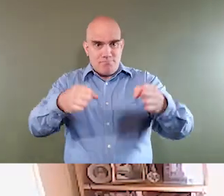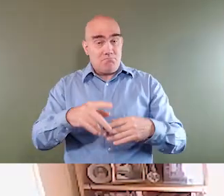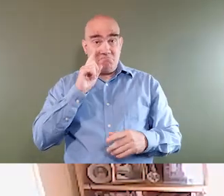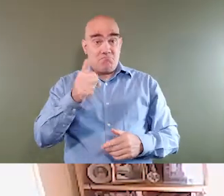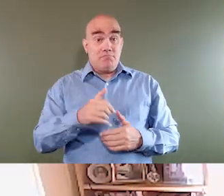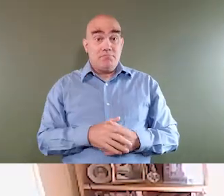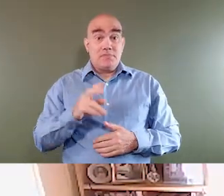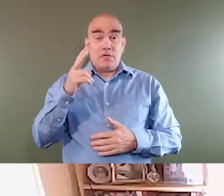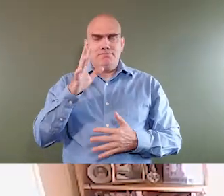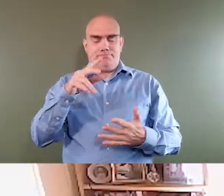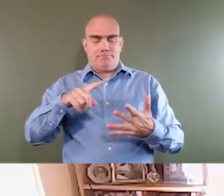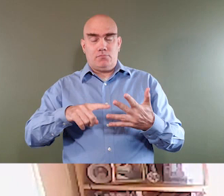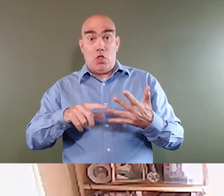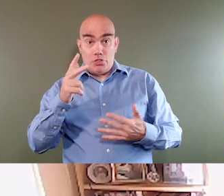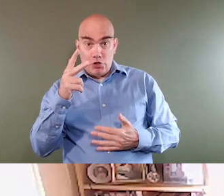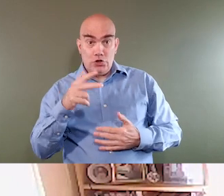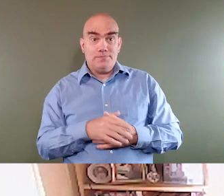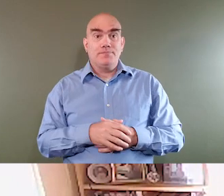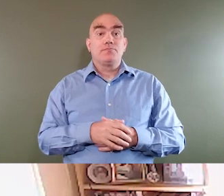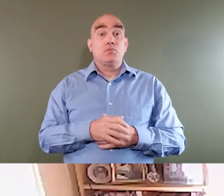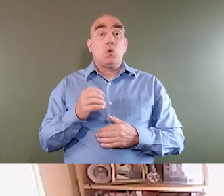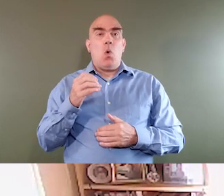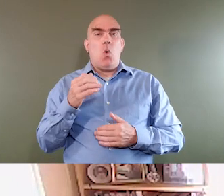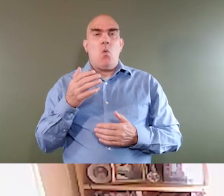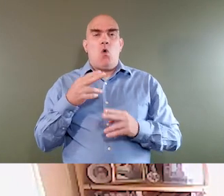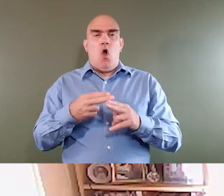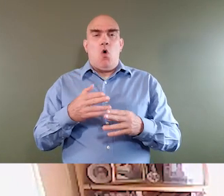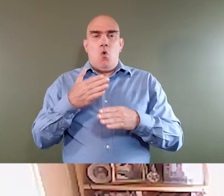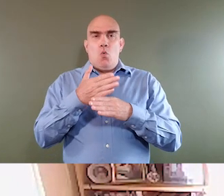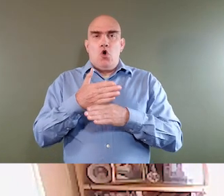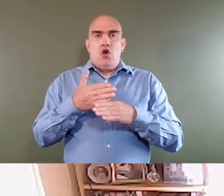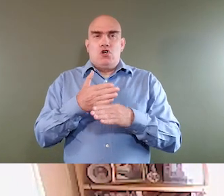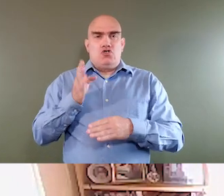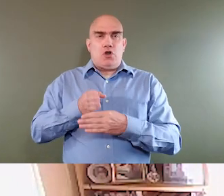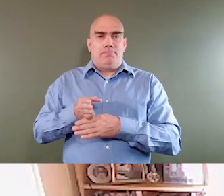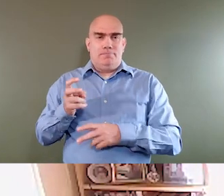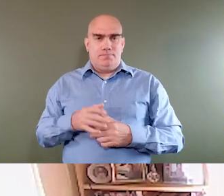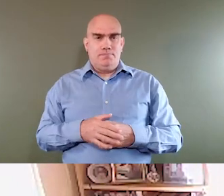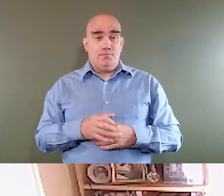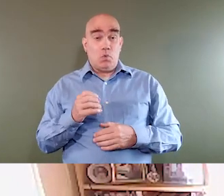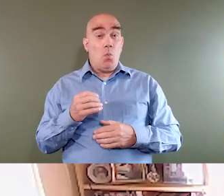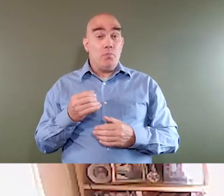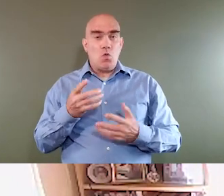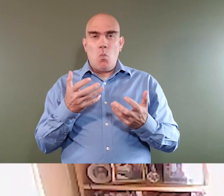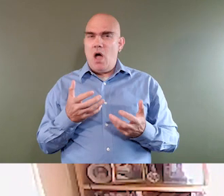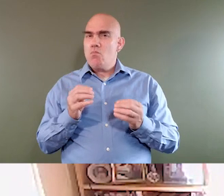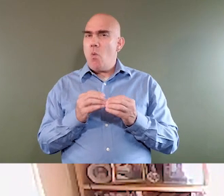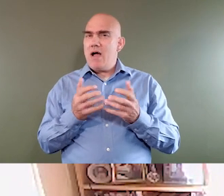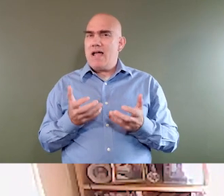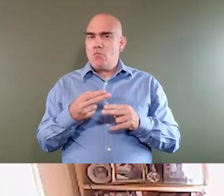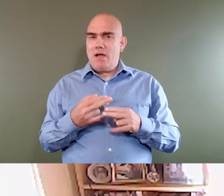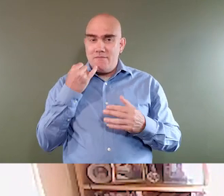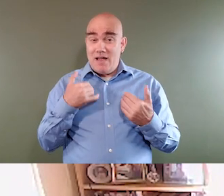Third exercise is going to be wood chops. So this is what we were doing in warm up. So you're going to take your heavier weight, or I'm just going to stack